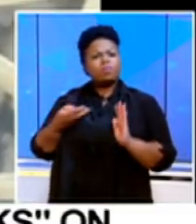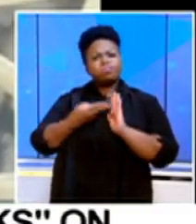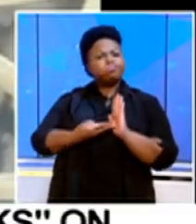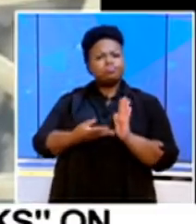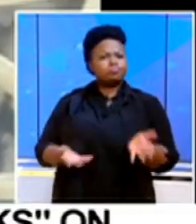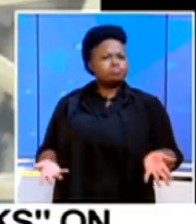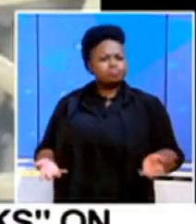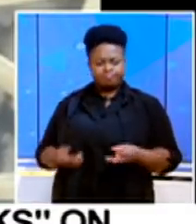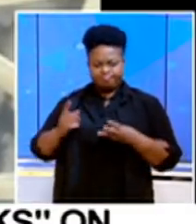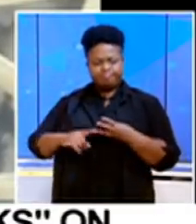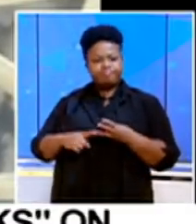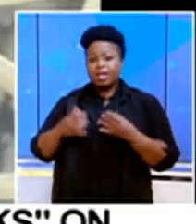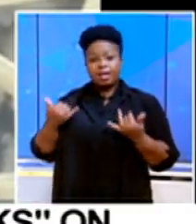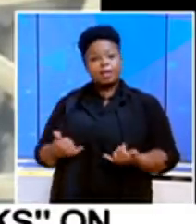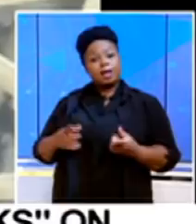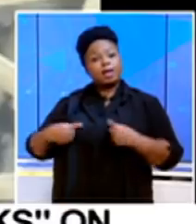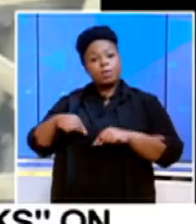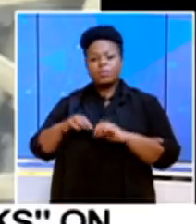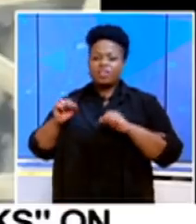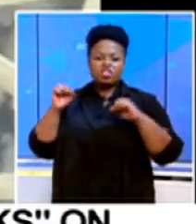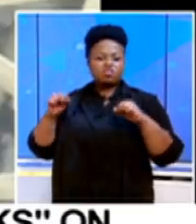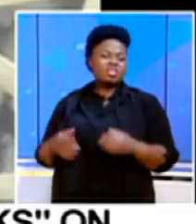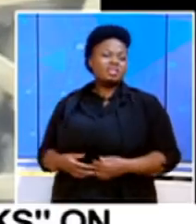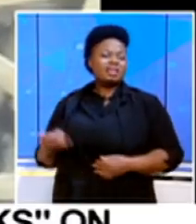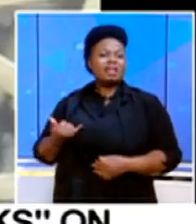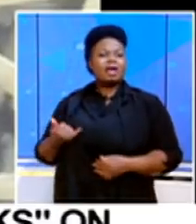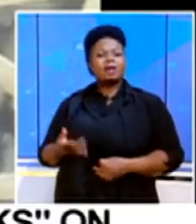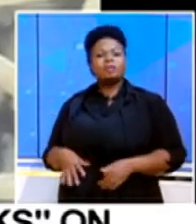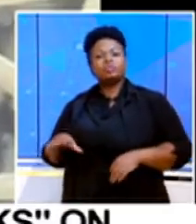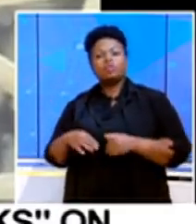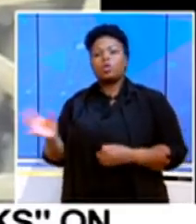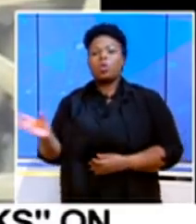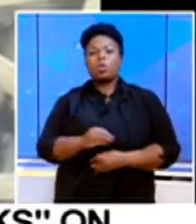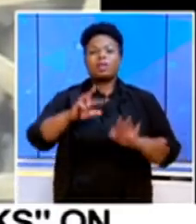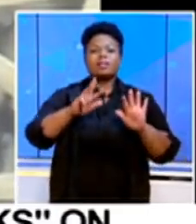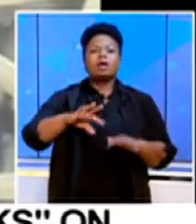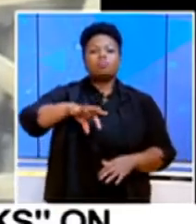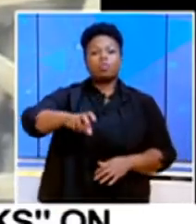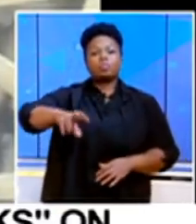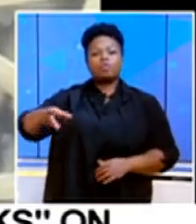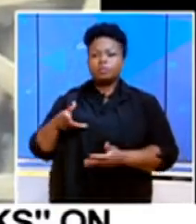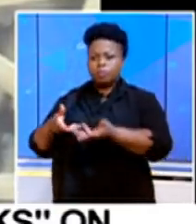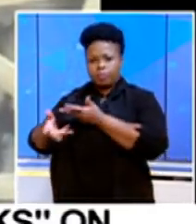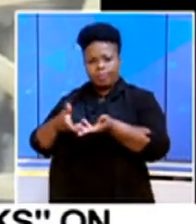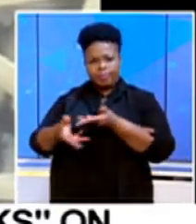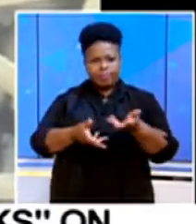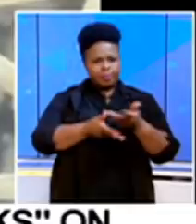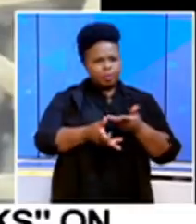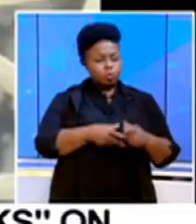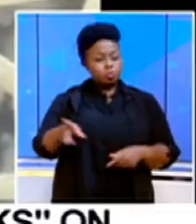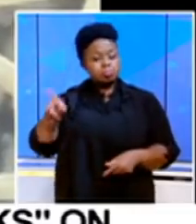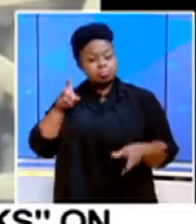Committee. We have now agreed with the engagement with all provinces to also hear